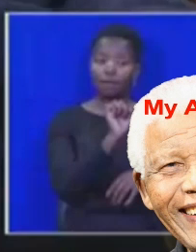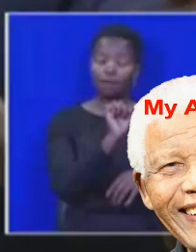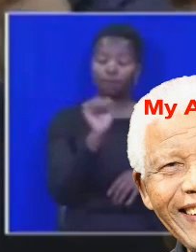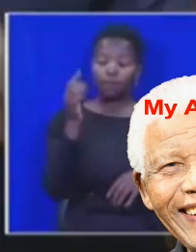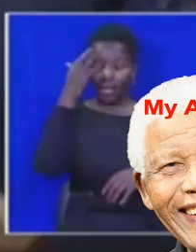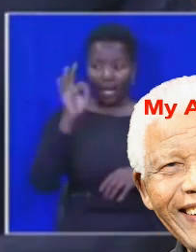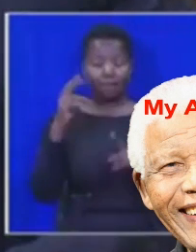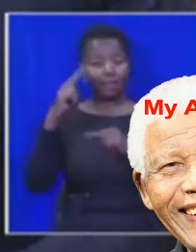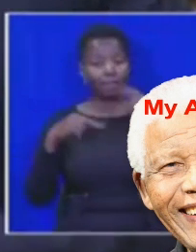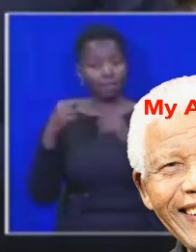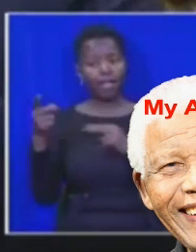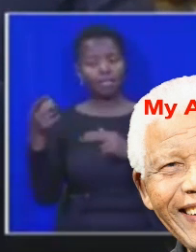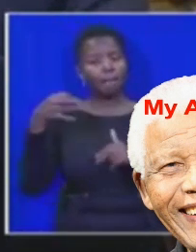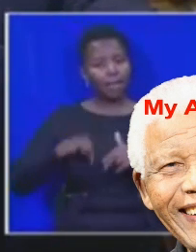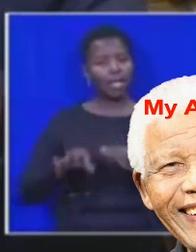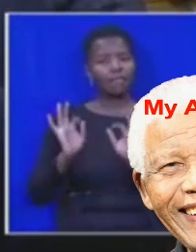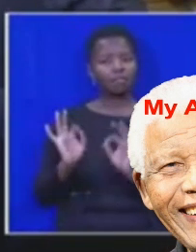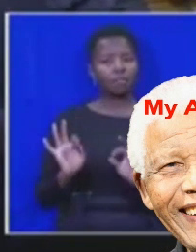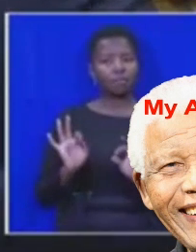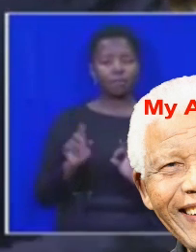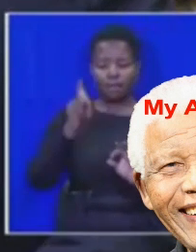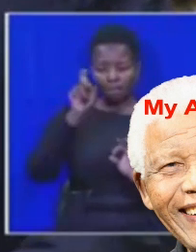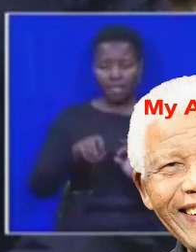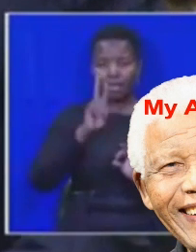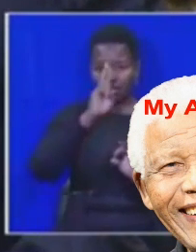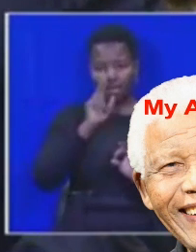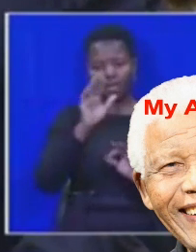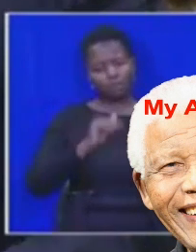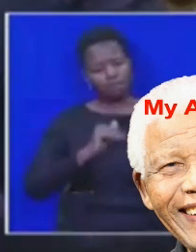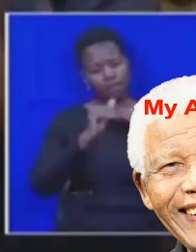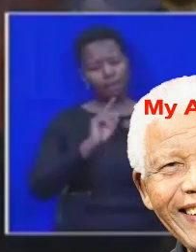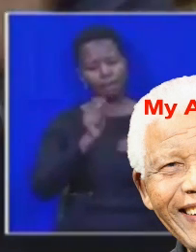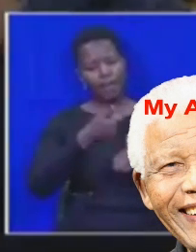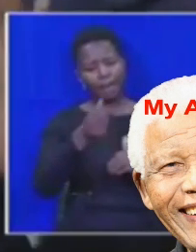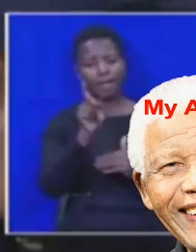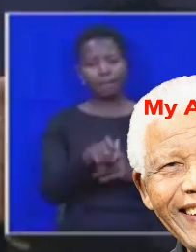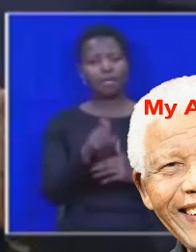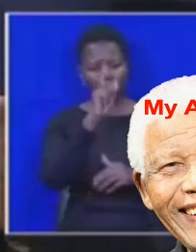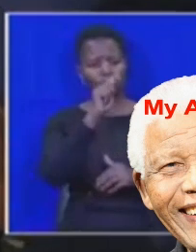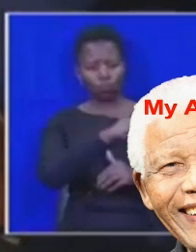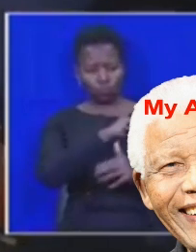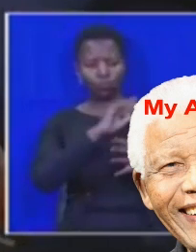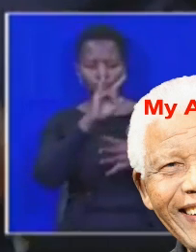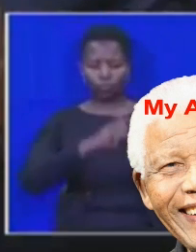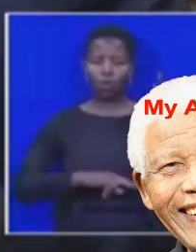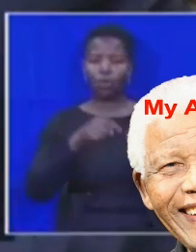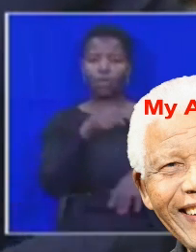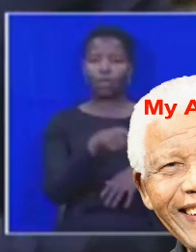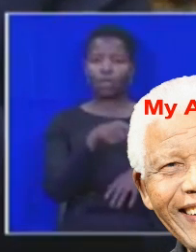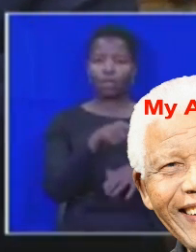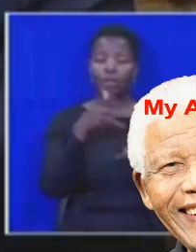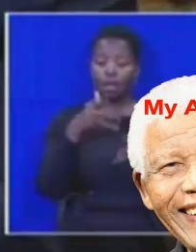indirectly benefited, and there must be a reasonable amount to be paid. That's a true story. So I'm